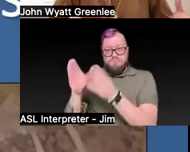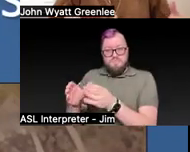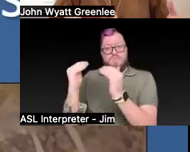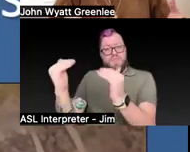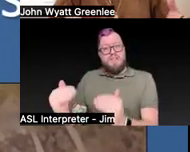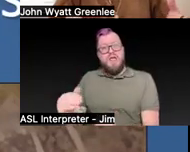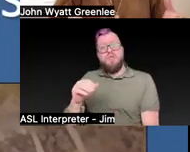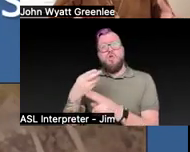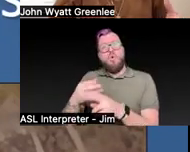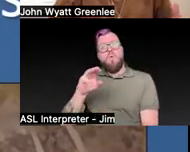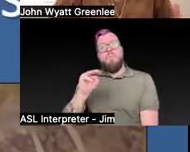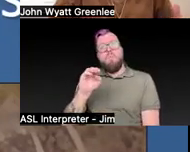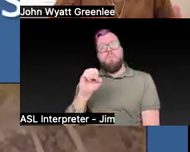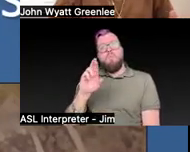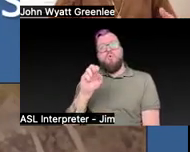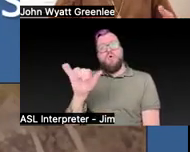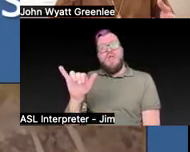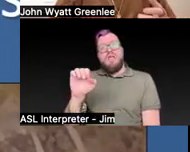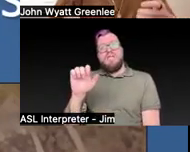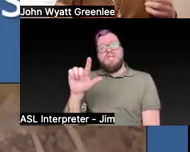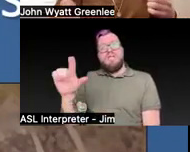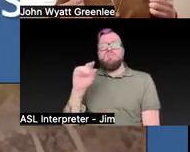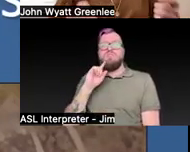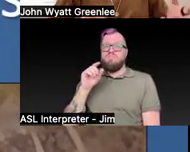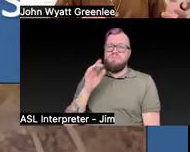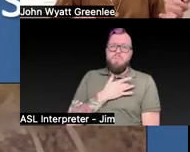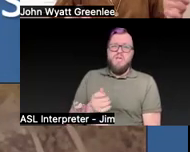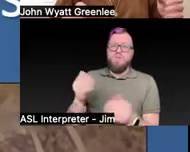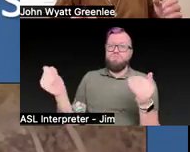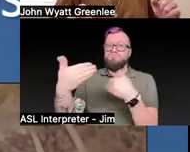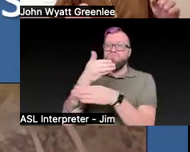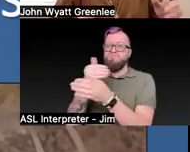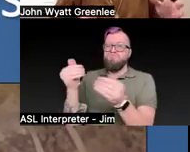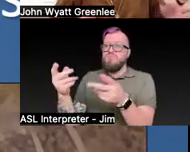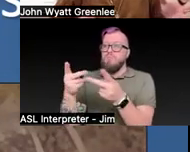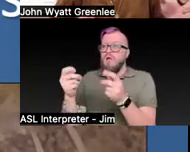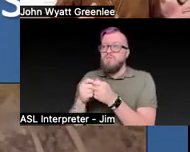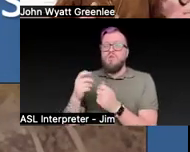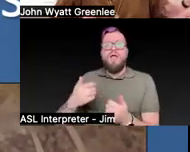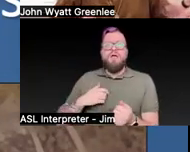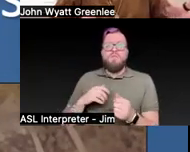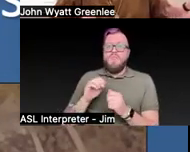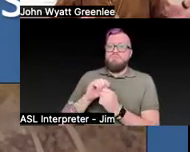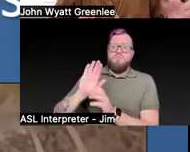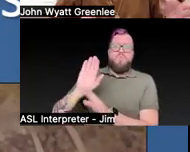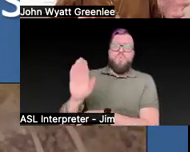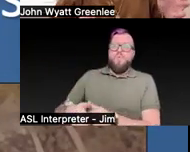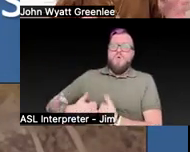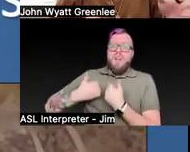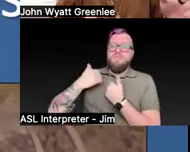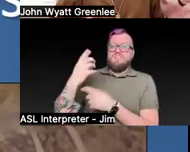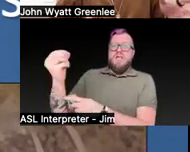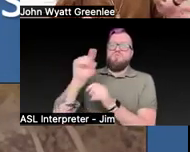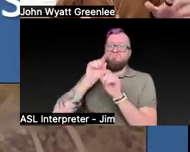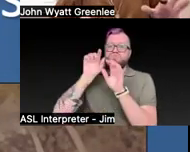are the ones you would see often at like an aquarium. These are the ones that live in reefs. These are marine fish, so they spend their entire lives out at